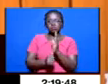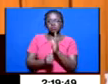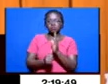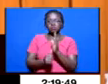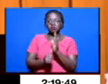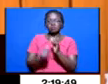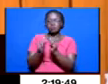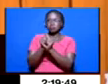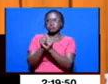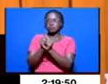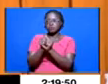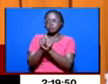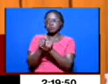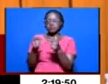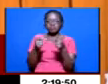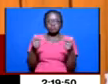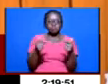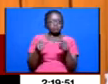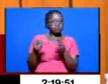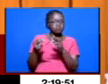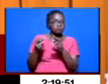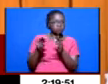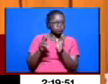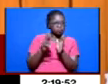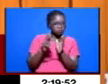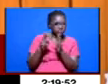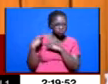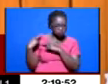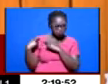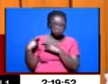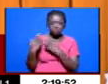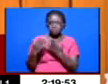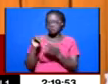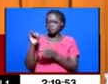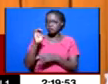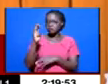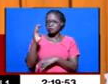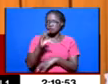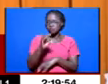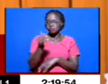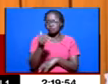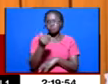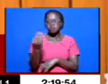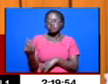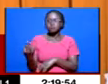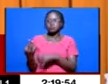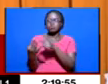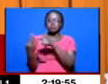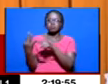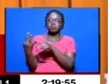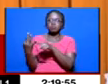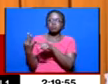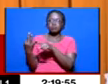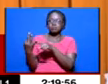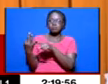10 vis-a-vis the role of IBC. The other 3, I wish just